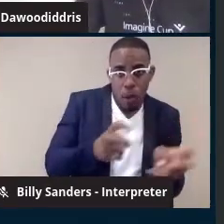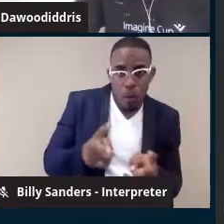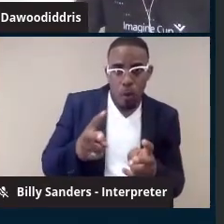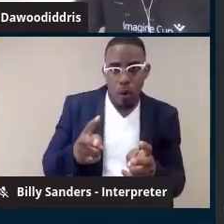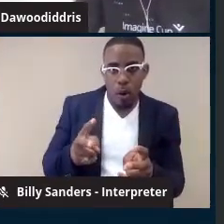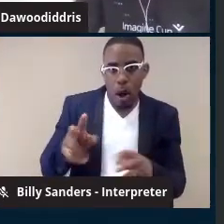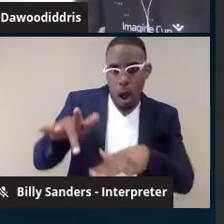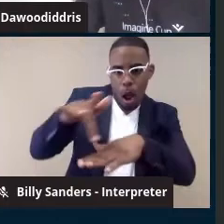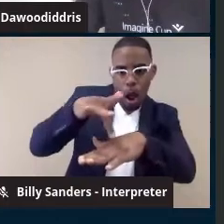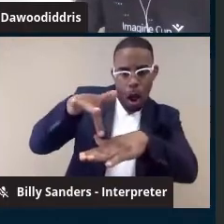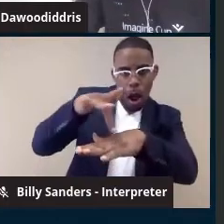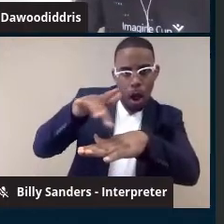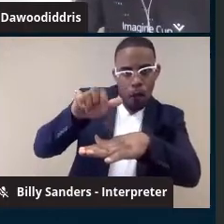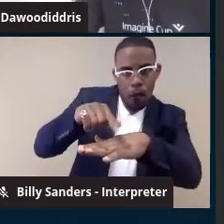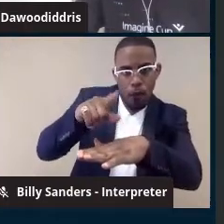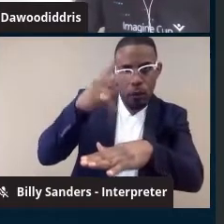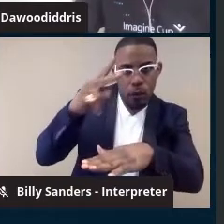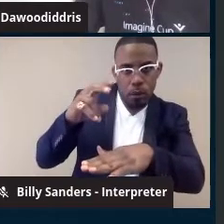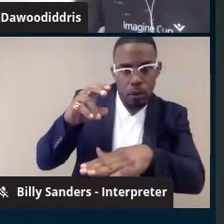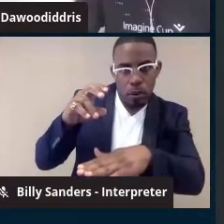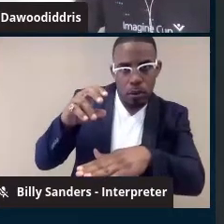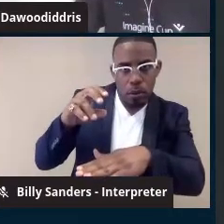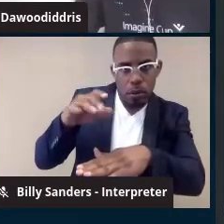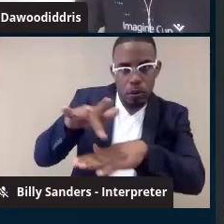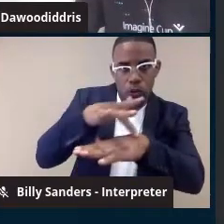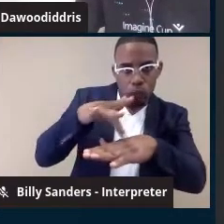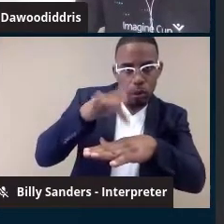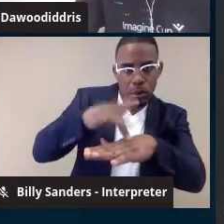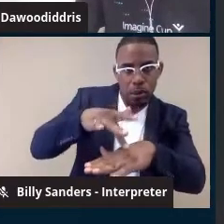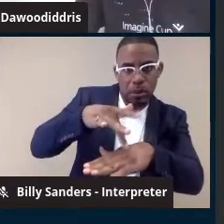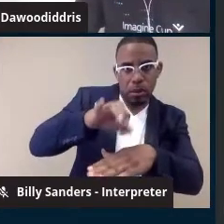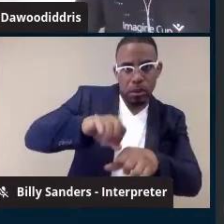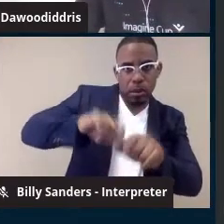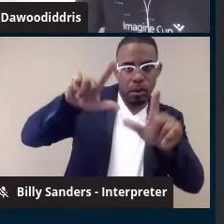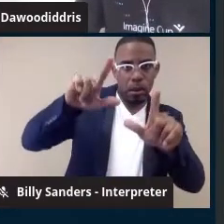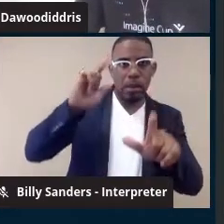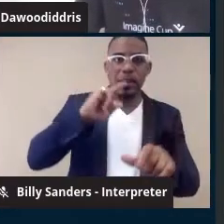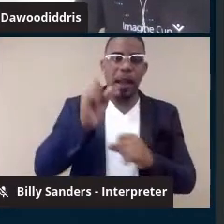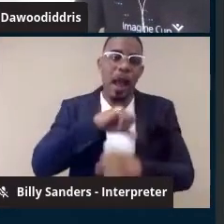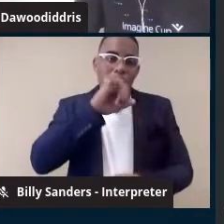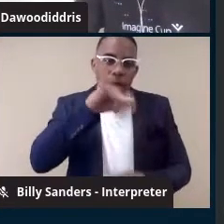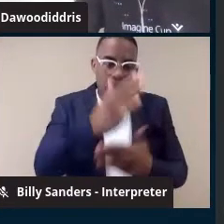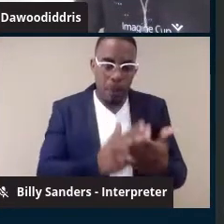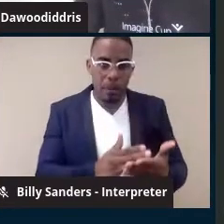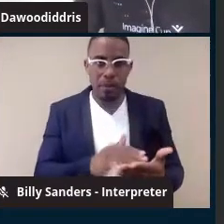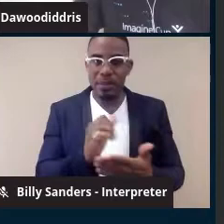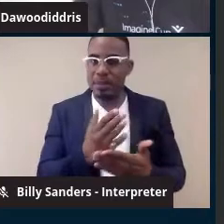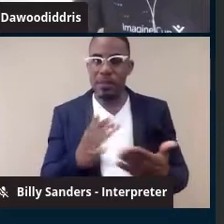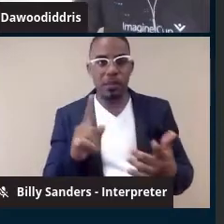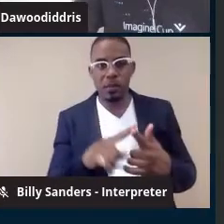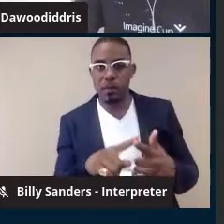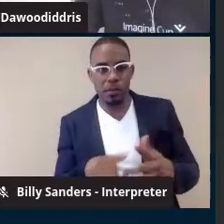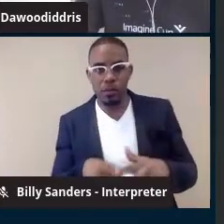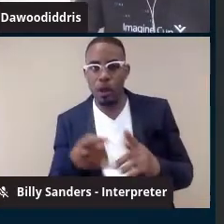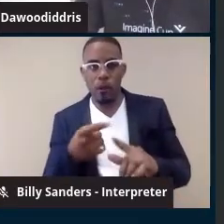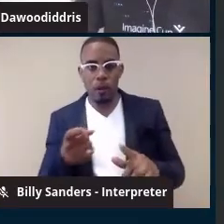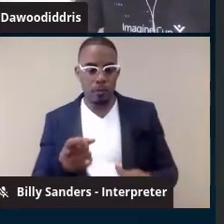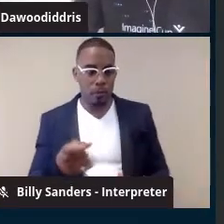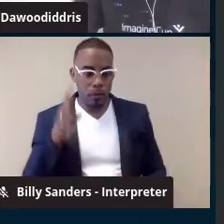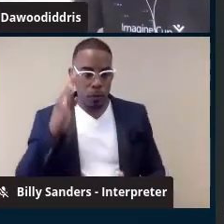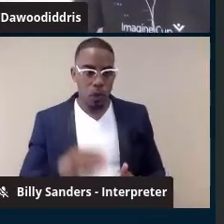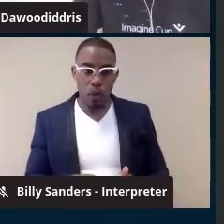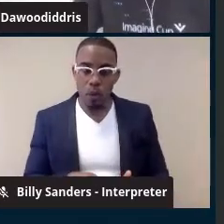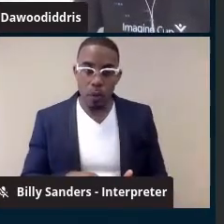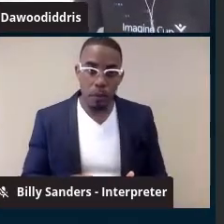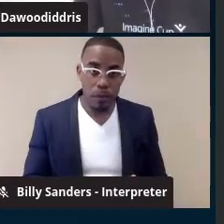back to, our terminal to keep doing this, because I actually love this interface. Thanks to Scott for,